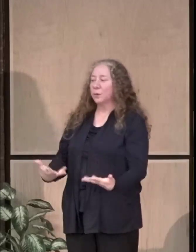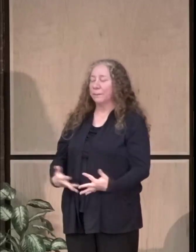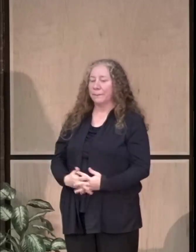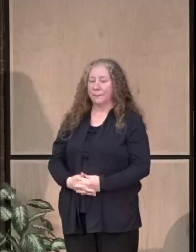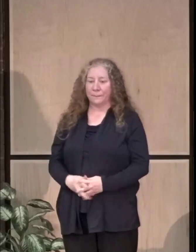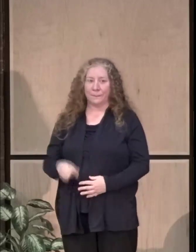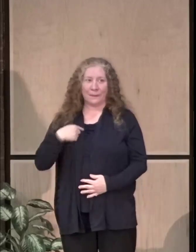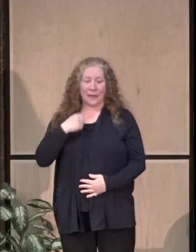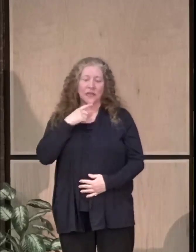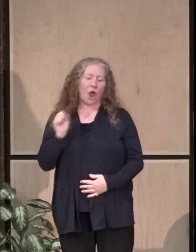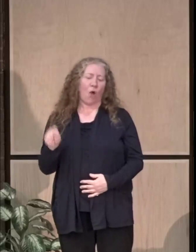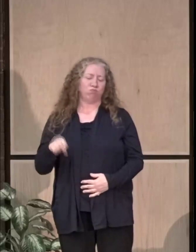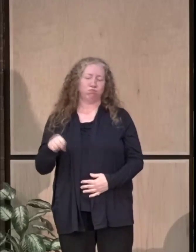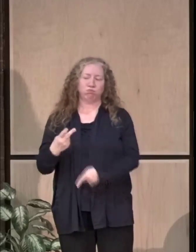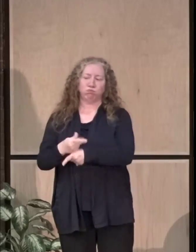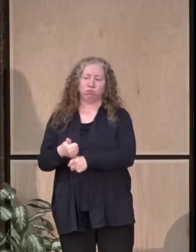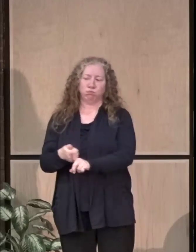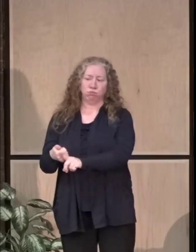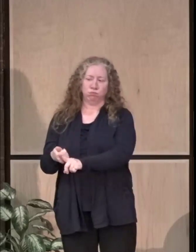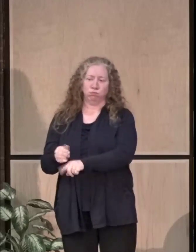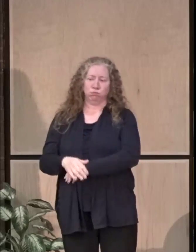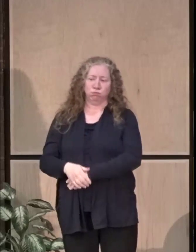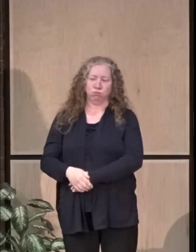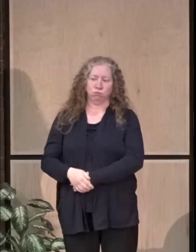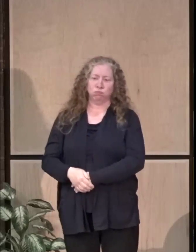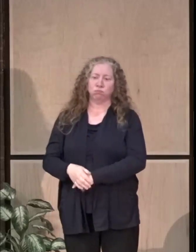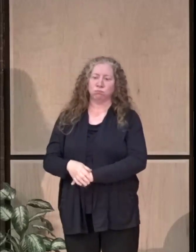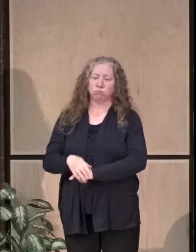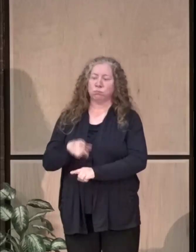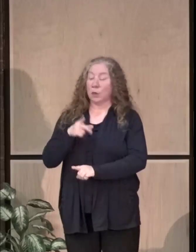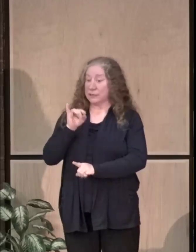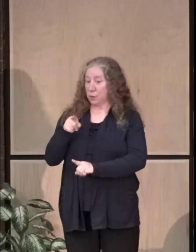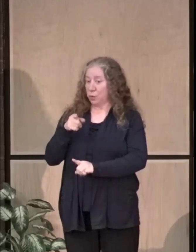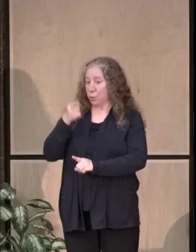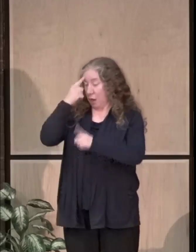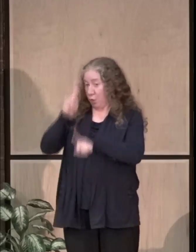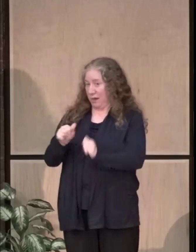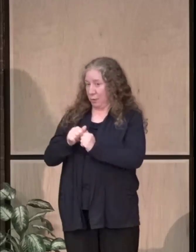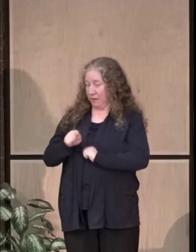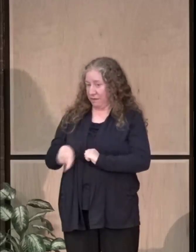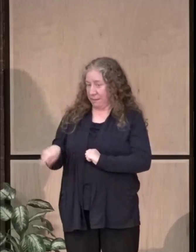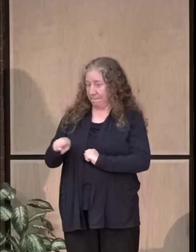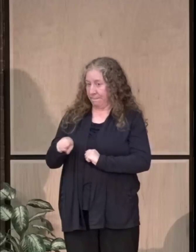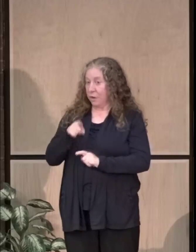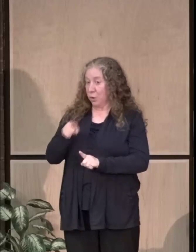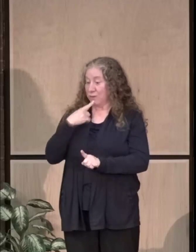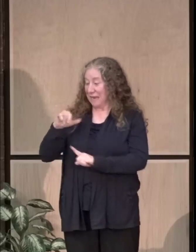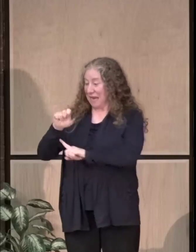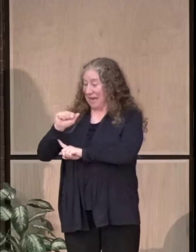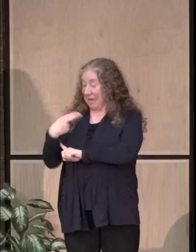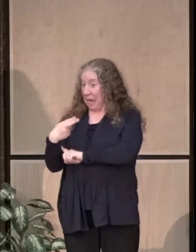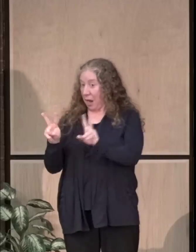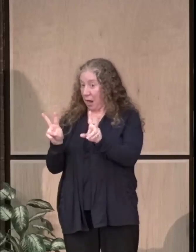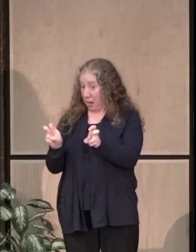I say, yeah. Okay. So did you agree with him when you said, yeah? I